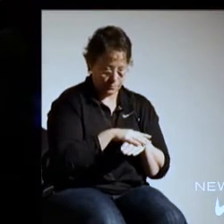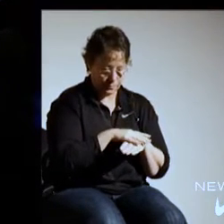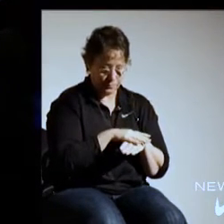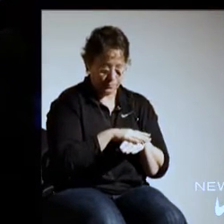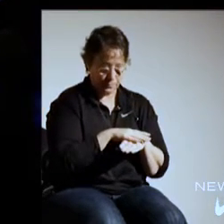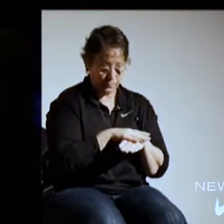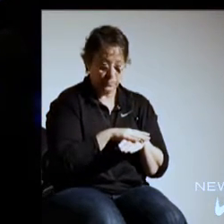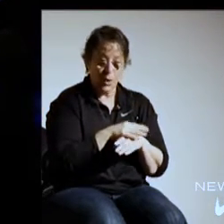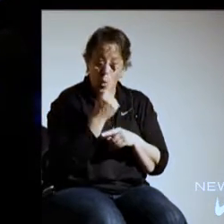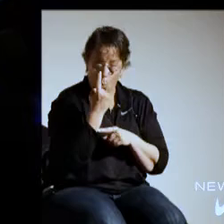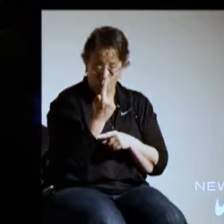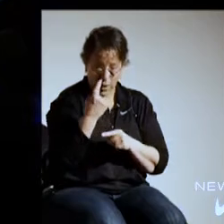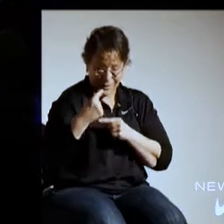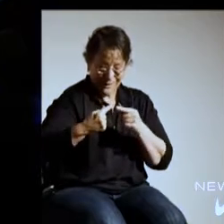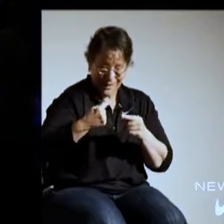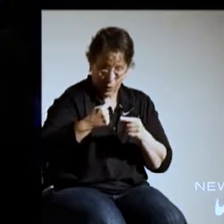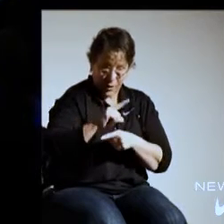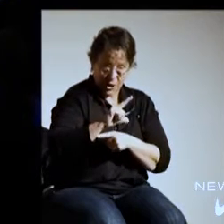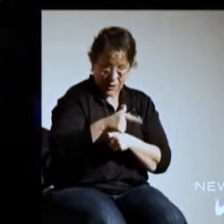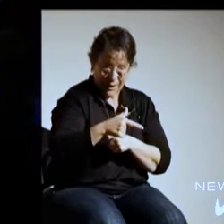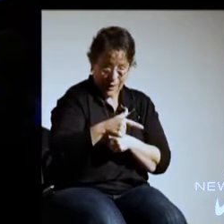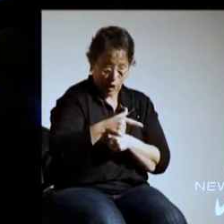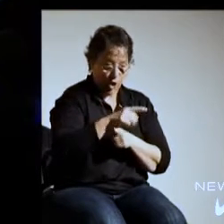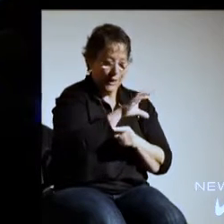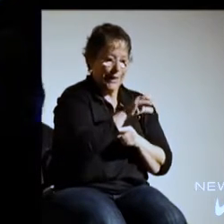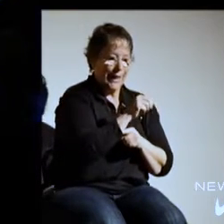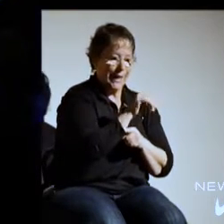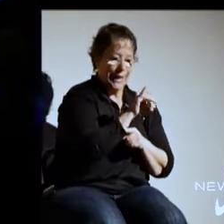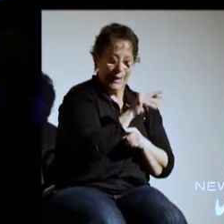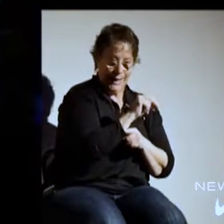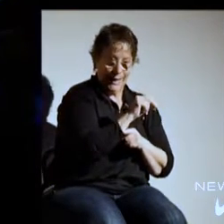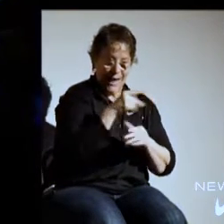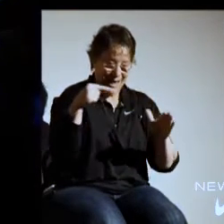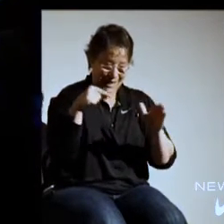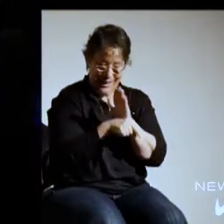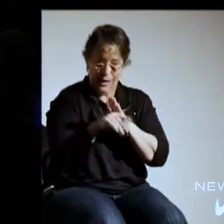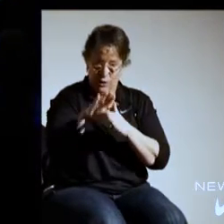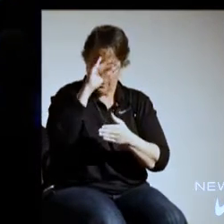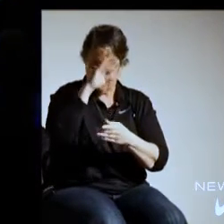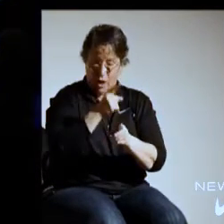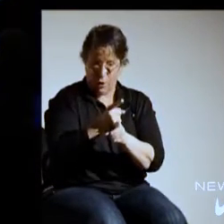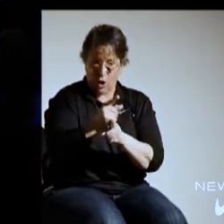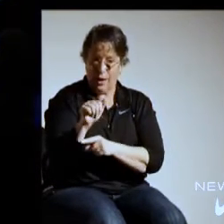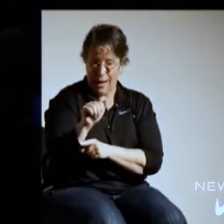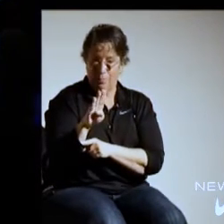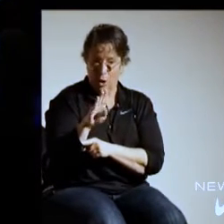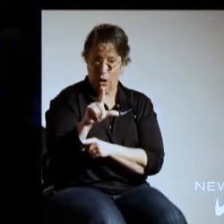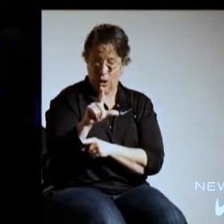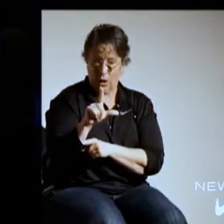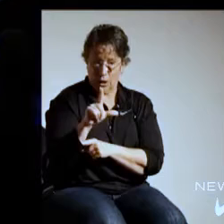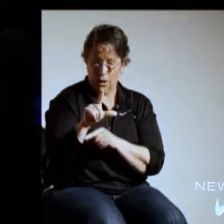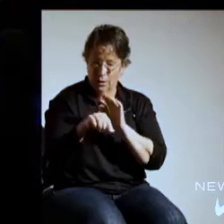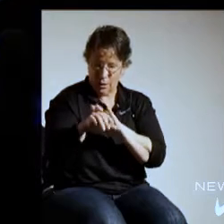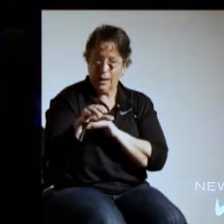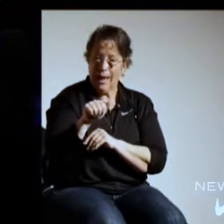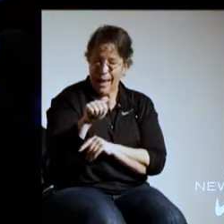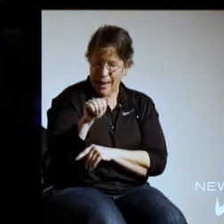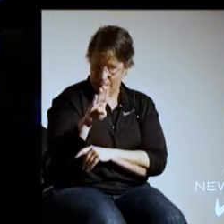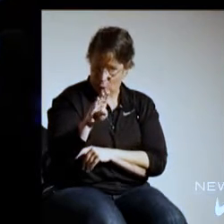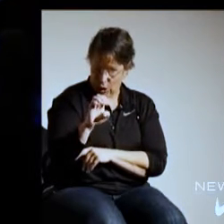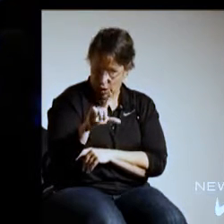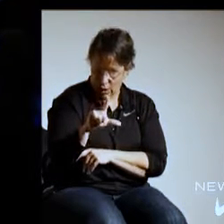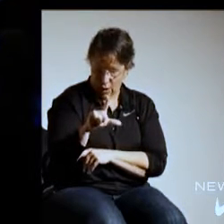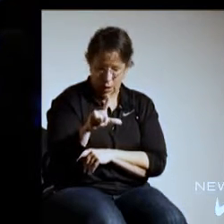Abel. The parents, who were born with no sin in themselves, but then chose to